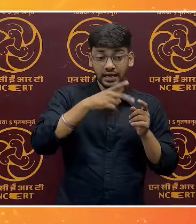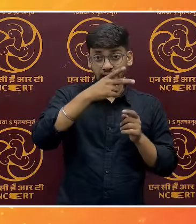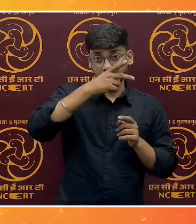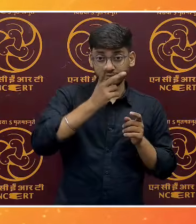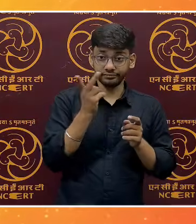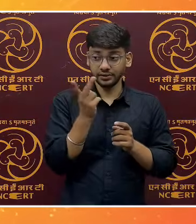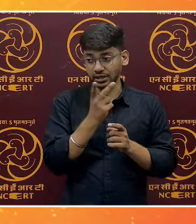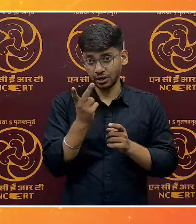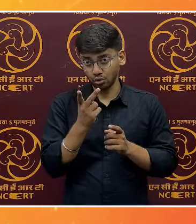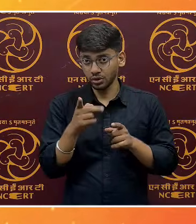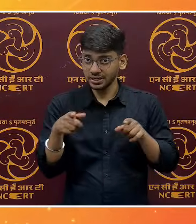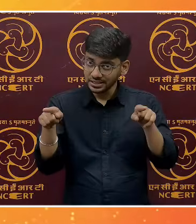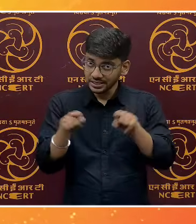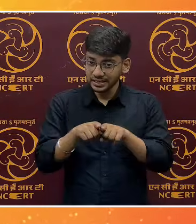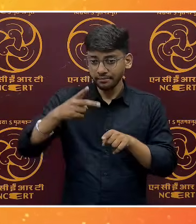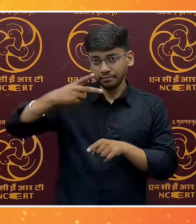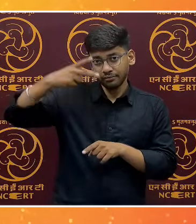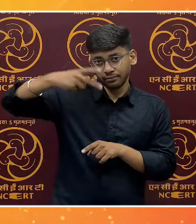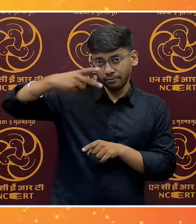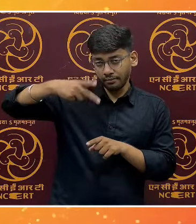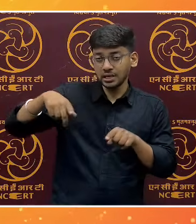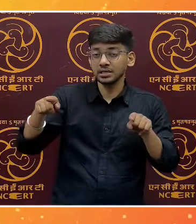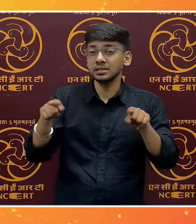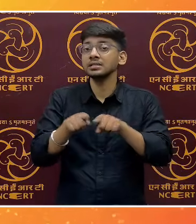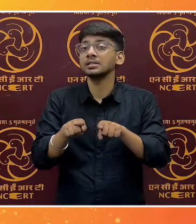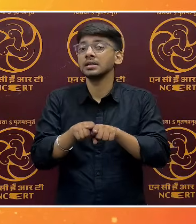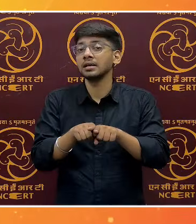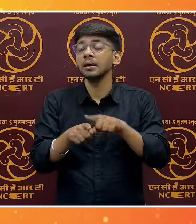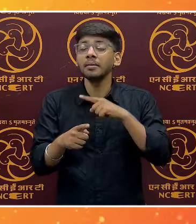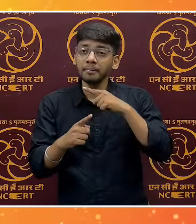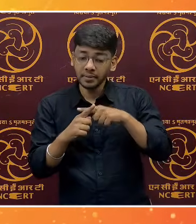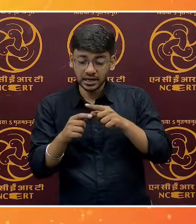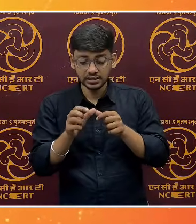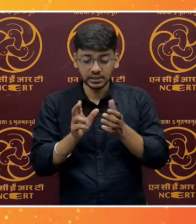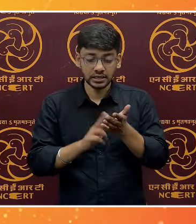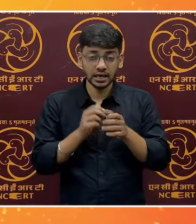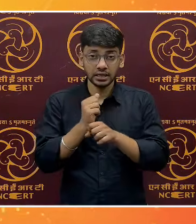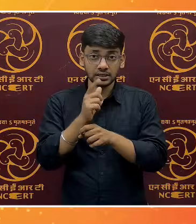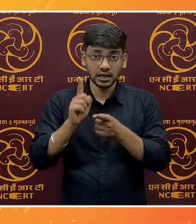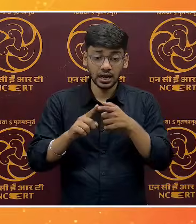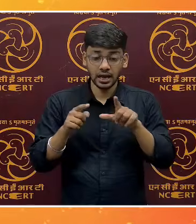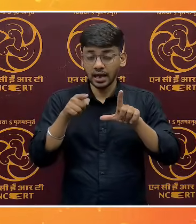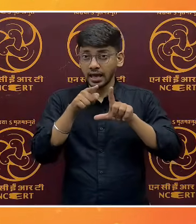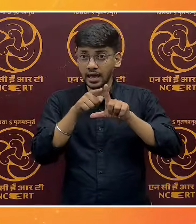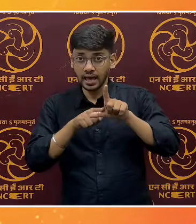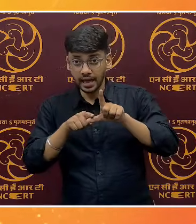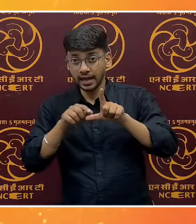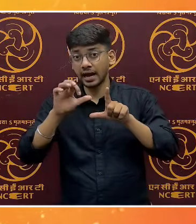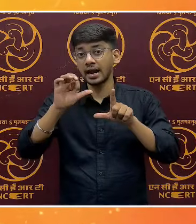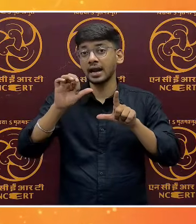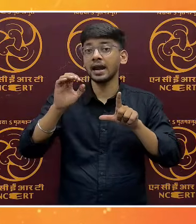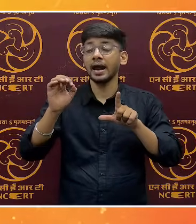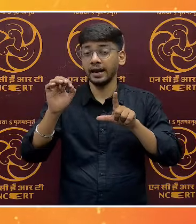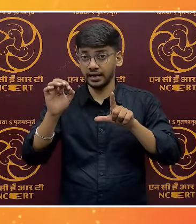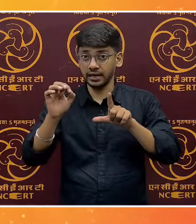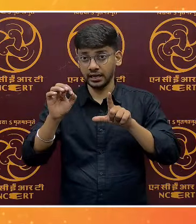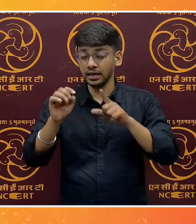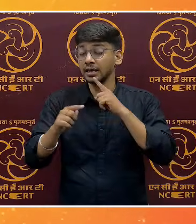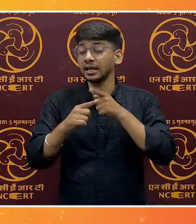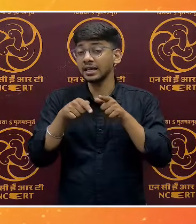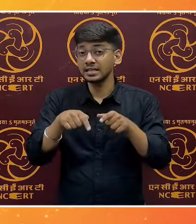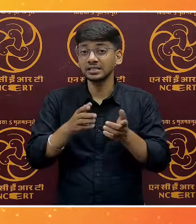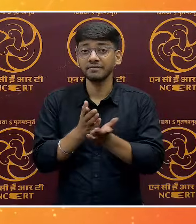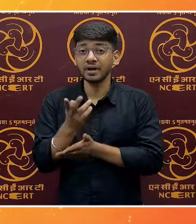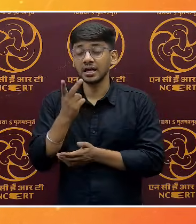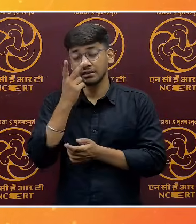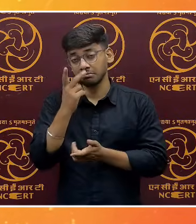equal, opposite sides are equal and parallel, and the angle is in between the length and breadth is 90 degree. So this way we